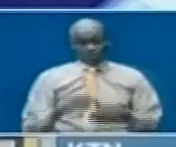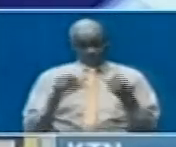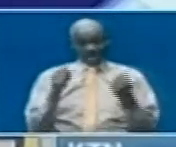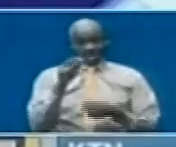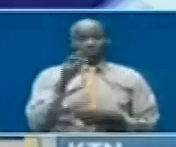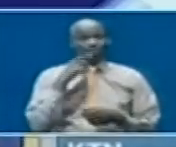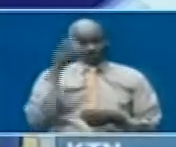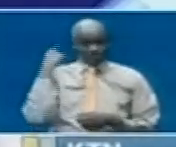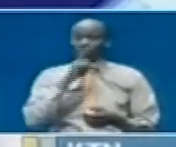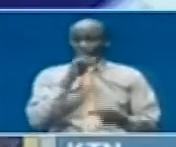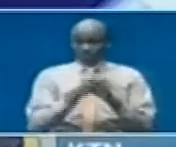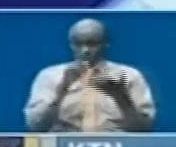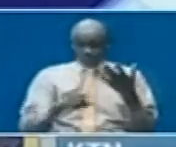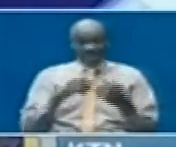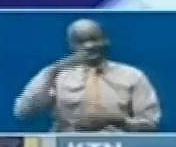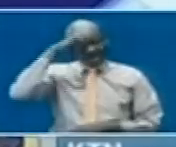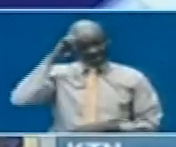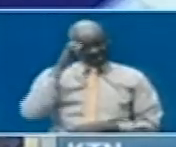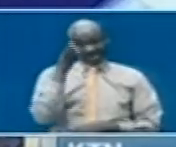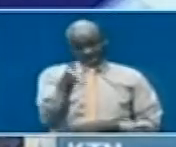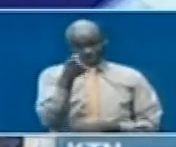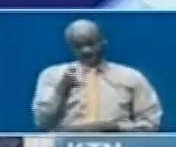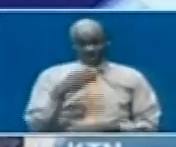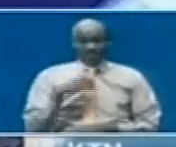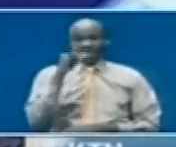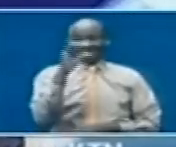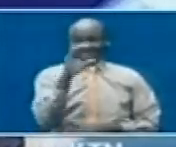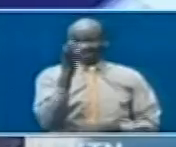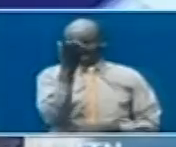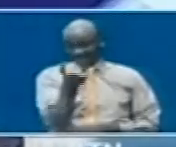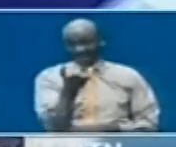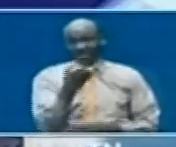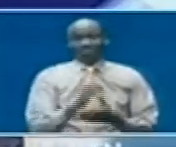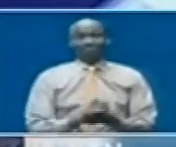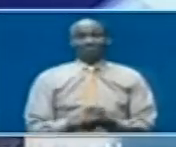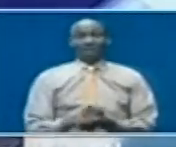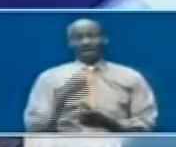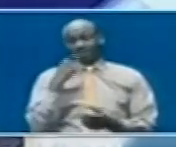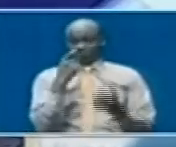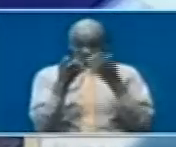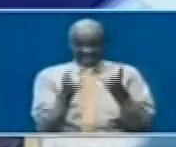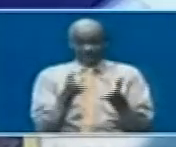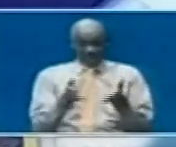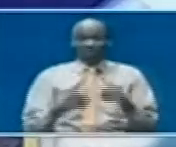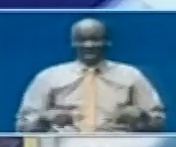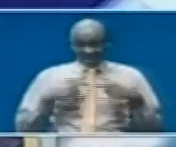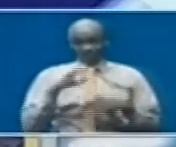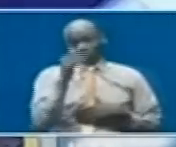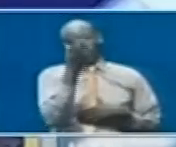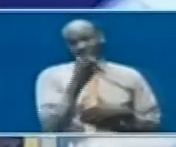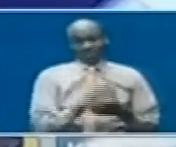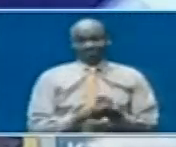as we had promised you earlier, Edith Kimani is in the Netherlands. She is at The Hague, and she joins us now live from